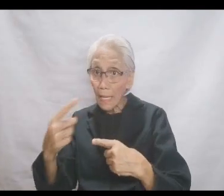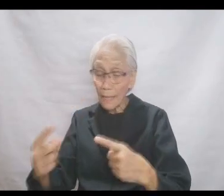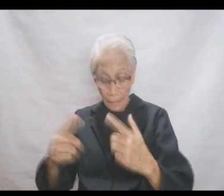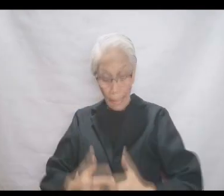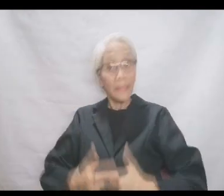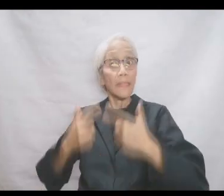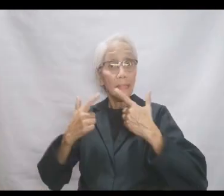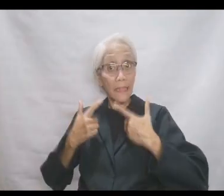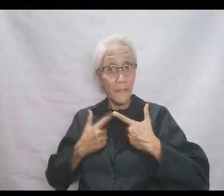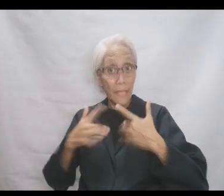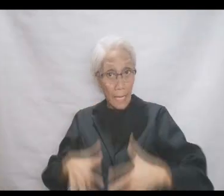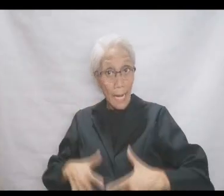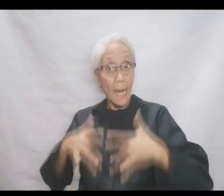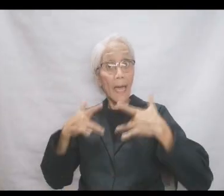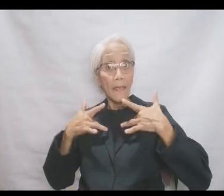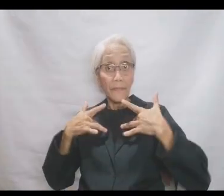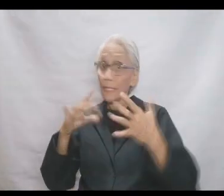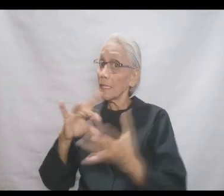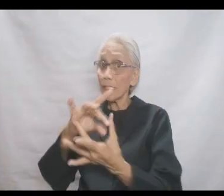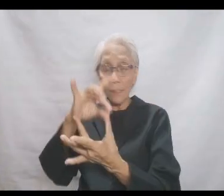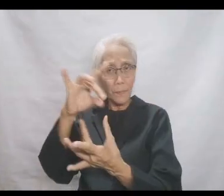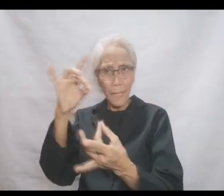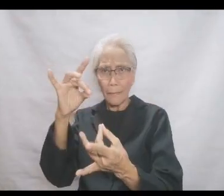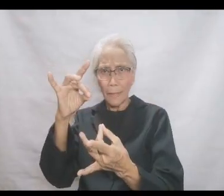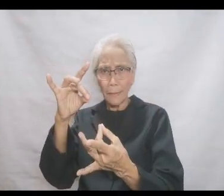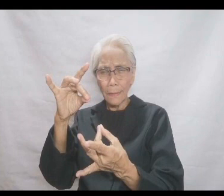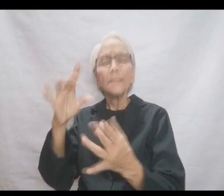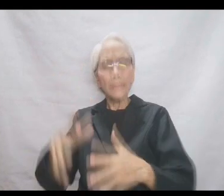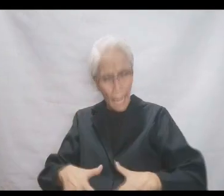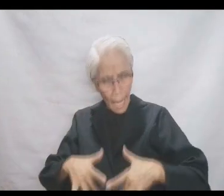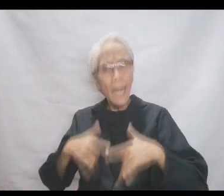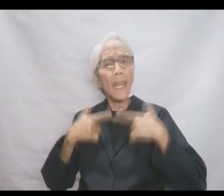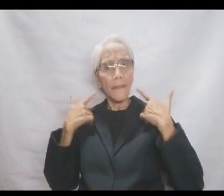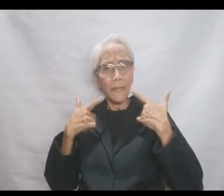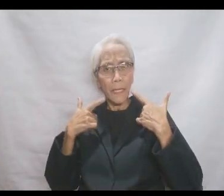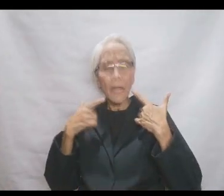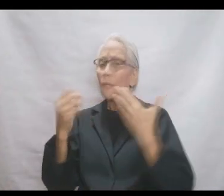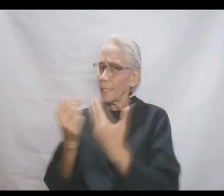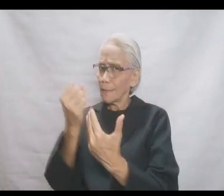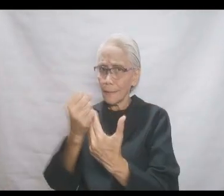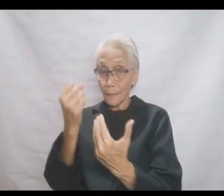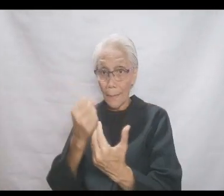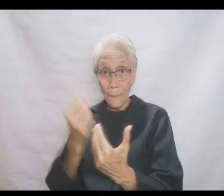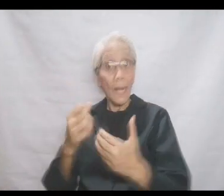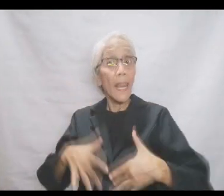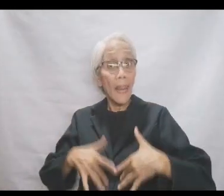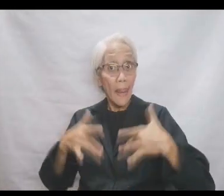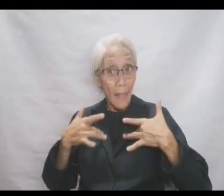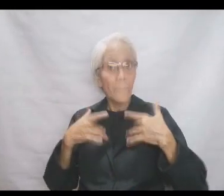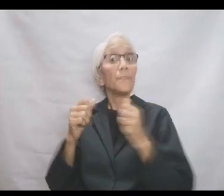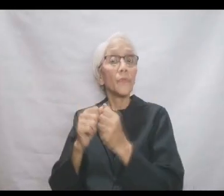us that living a life in the Spirit is simply living our ordinary